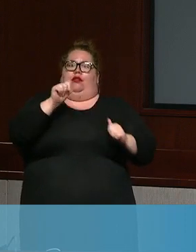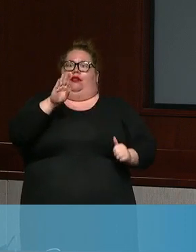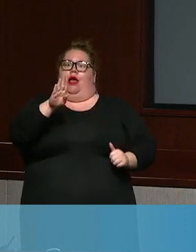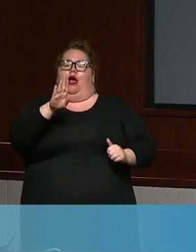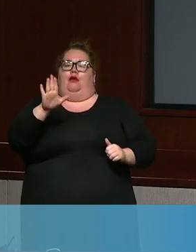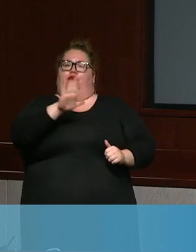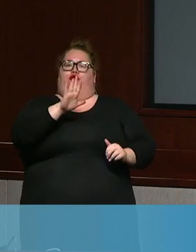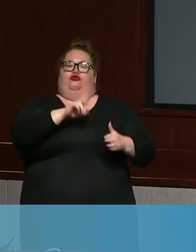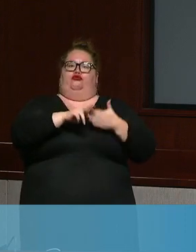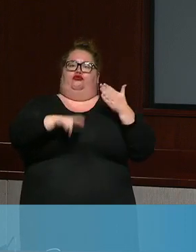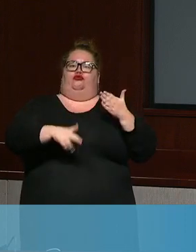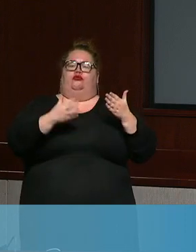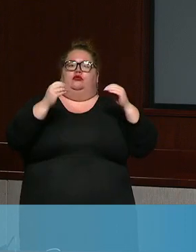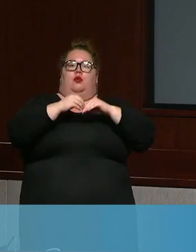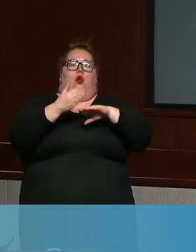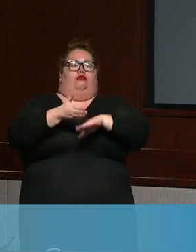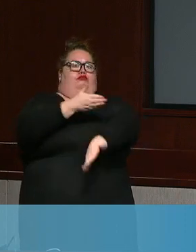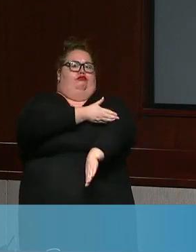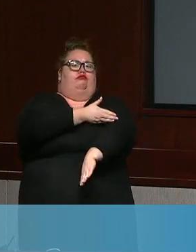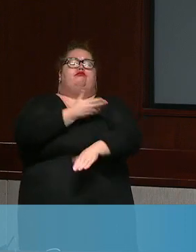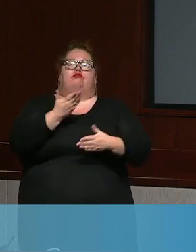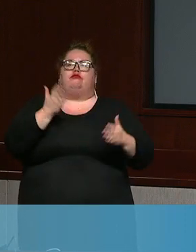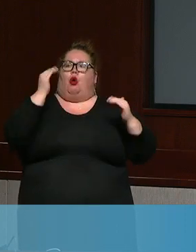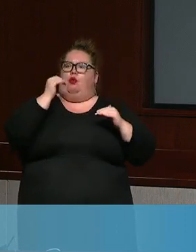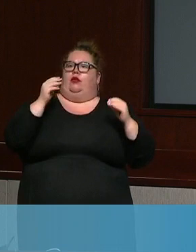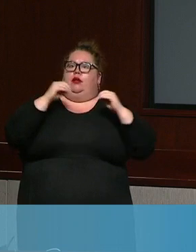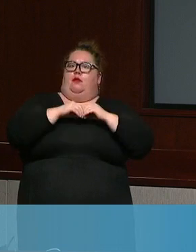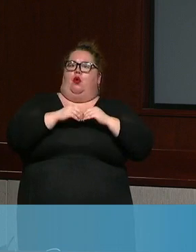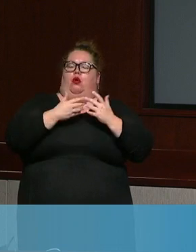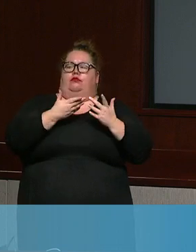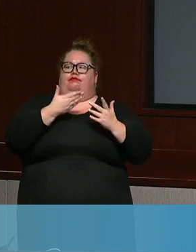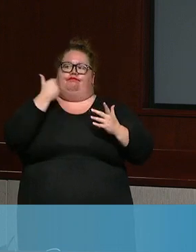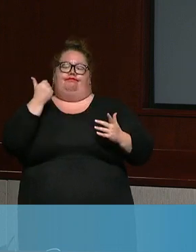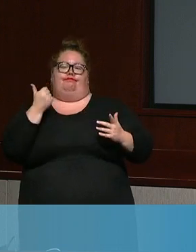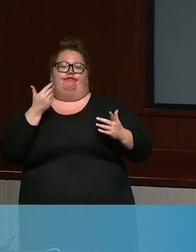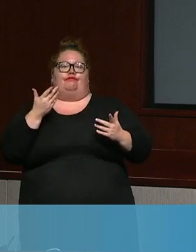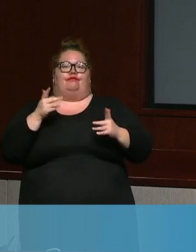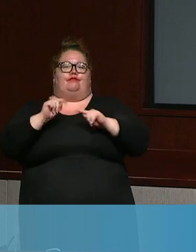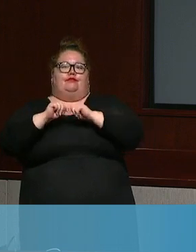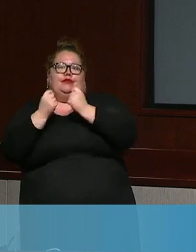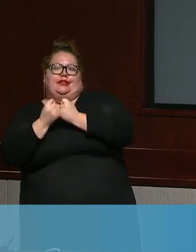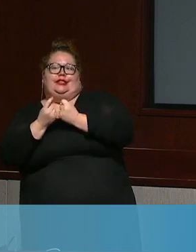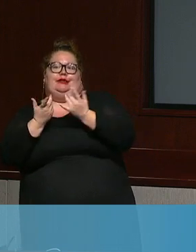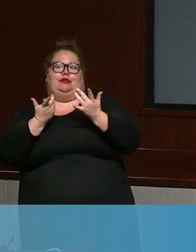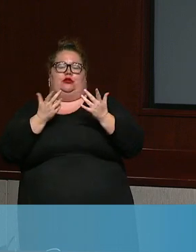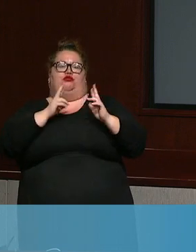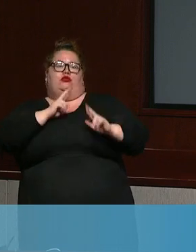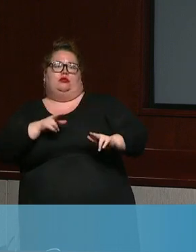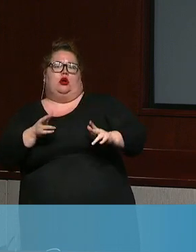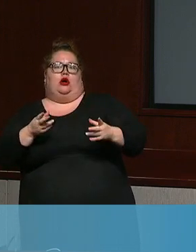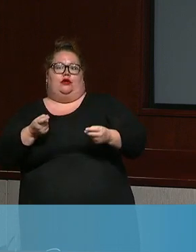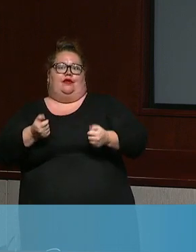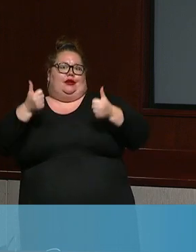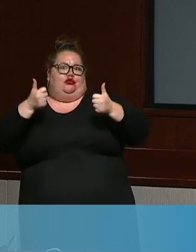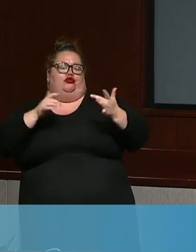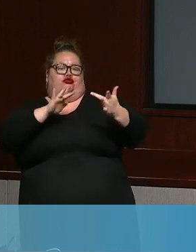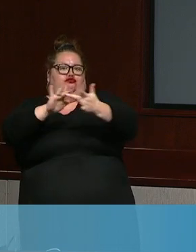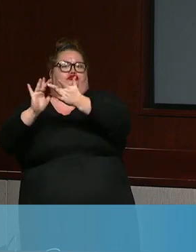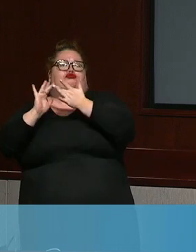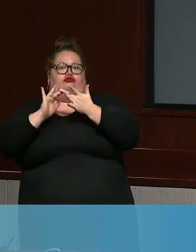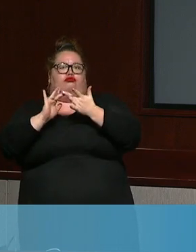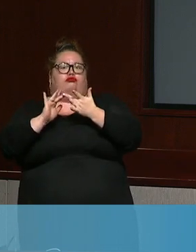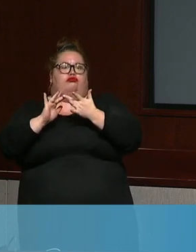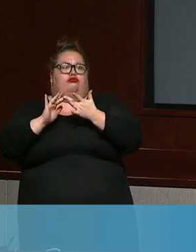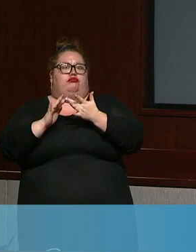the last week or so that we will again be able to receive the information and respond a little bit more quickly than we have in the past few weeks. But